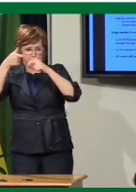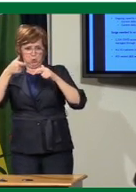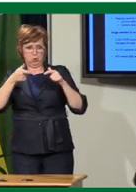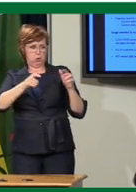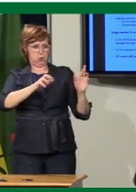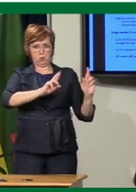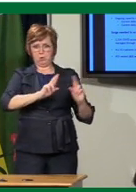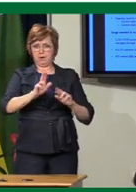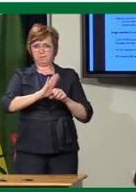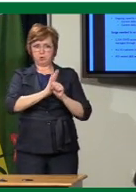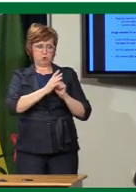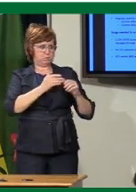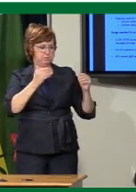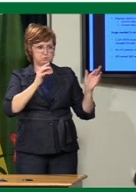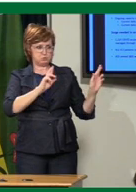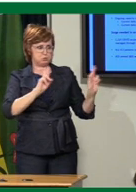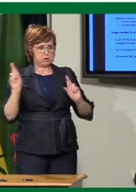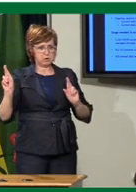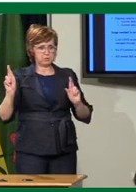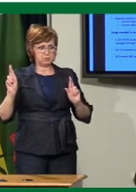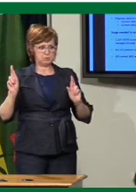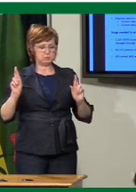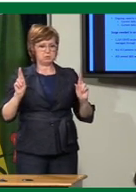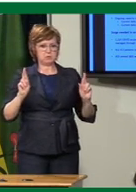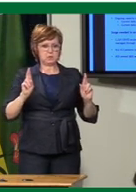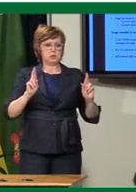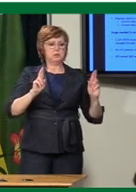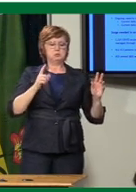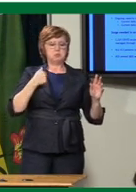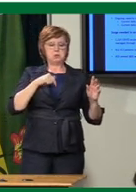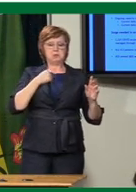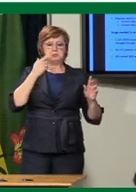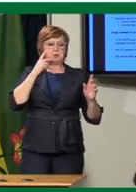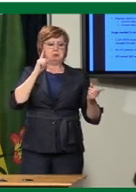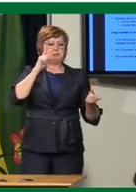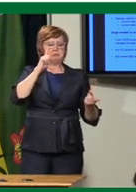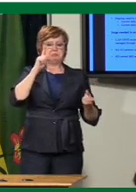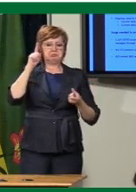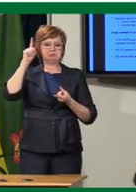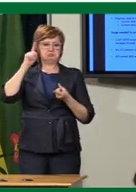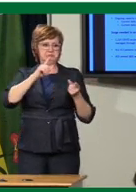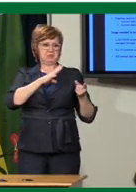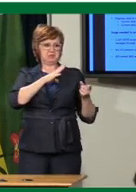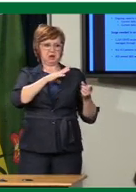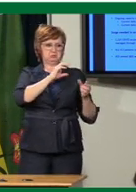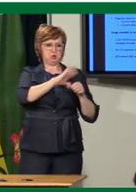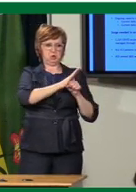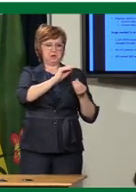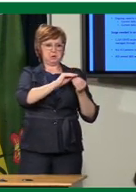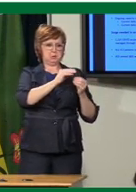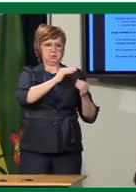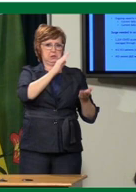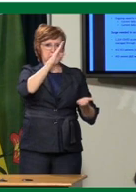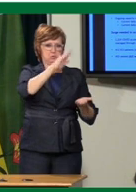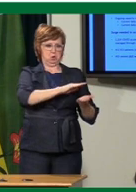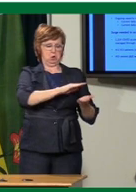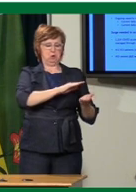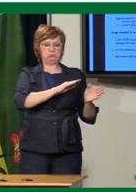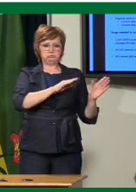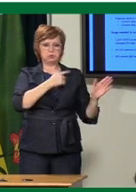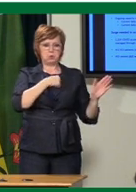Right now, we don't have that level of capacity. In fact, we're pretty much at capacity across the system. Our current average daily